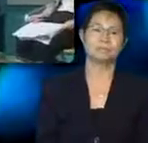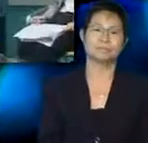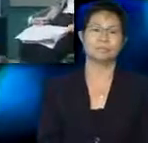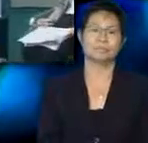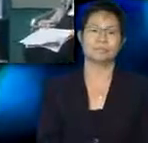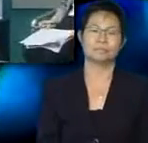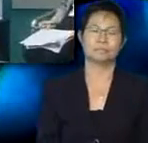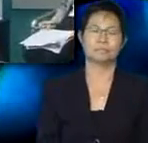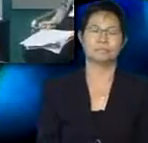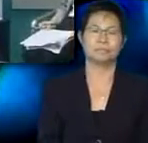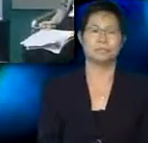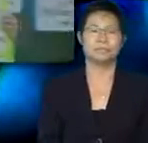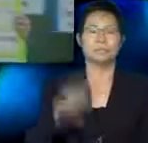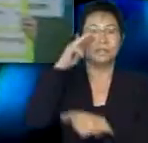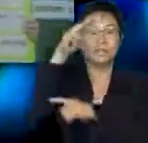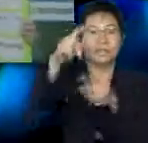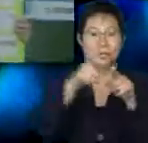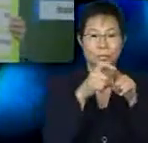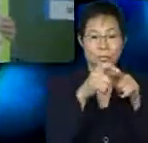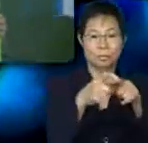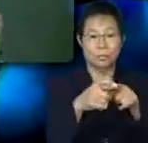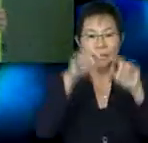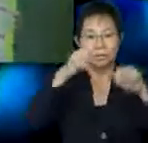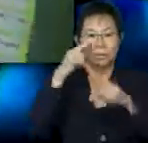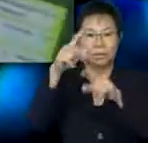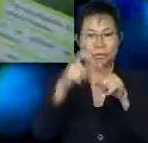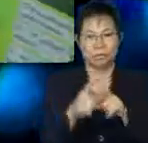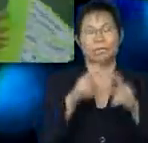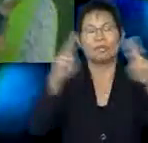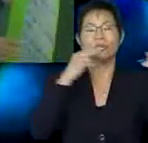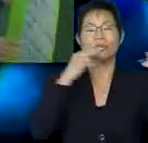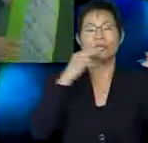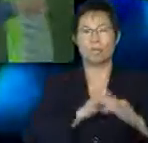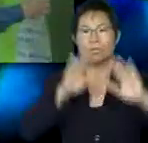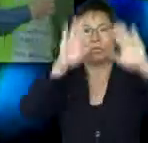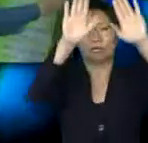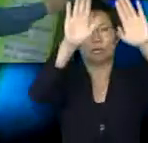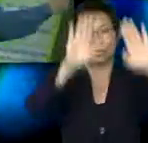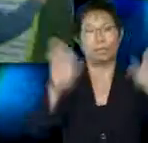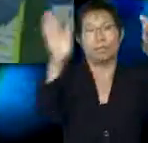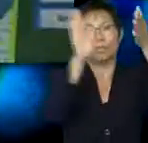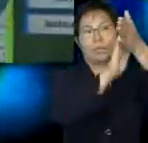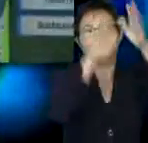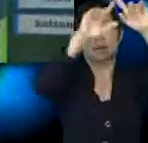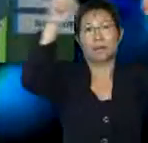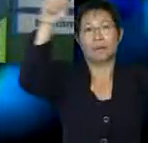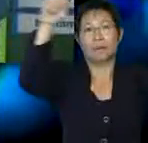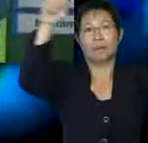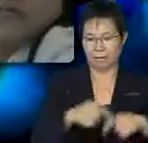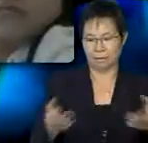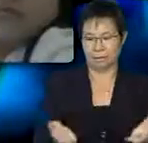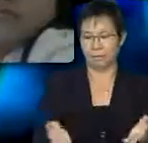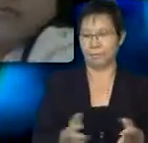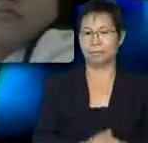All right. Can you see the words? Can you? Very good. I will put the cut here.